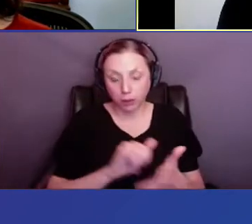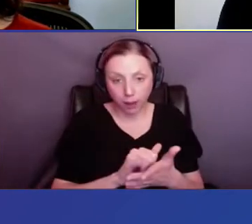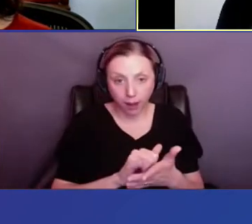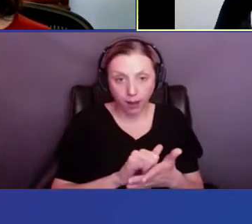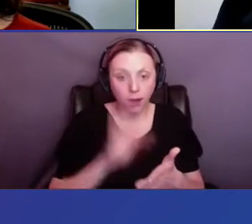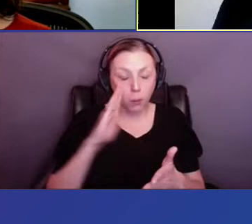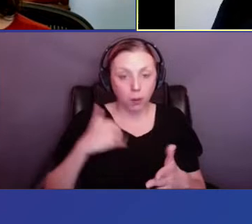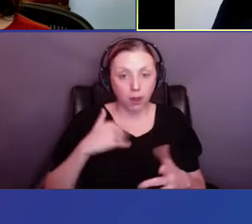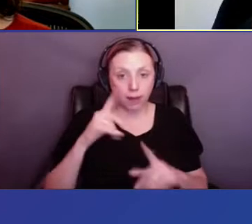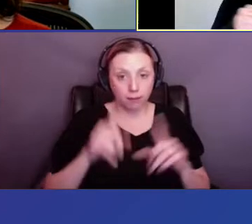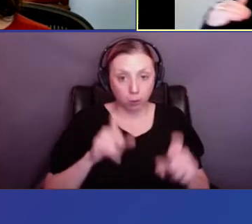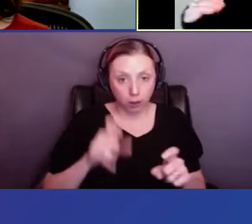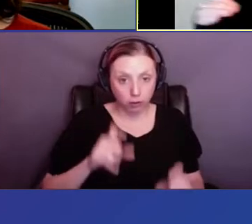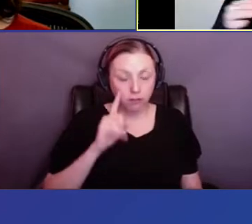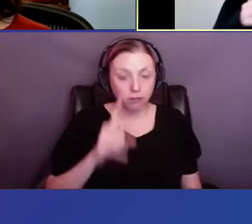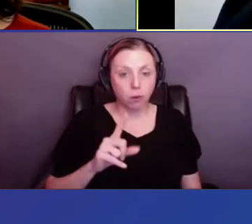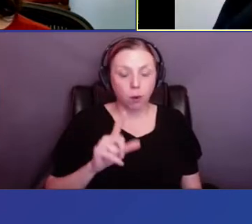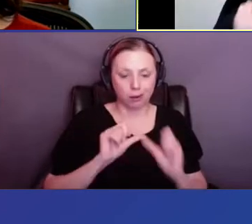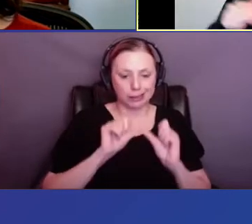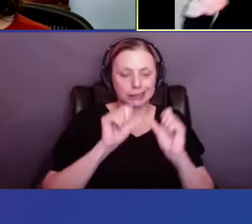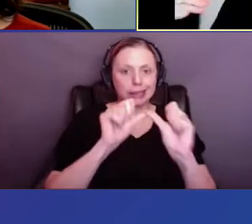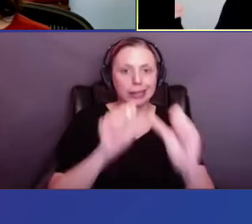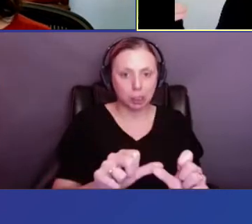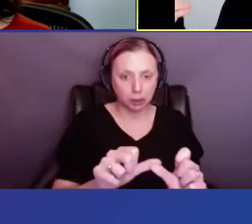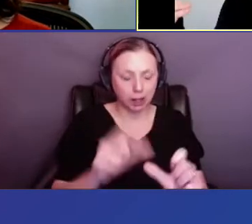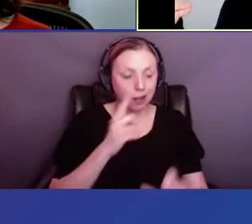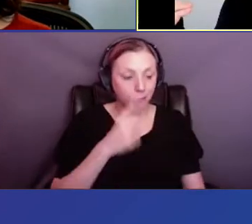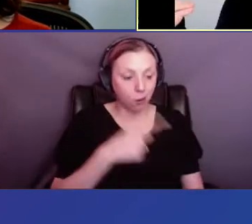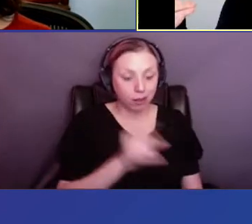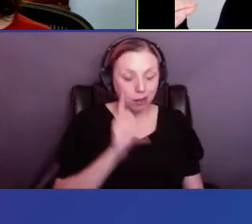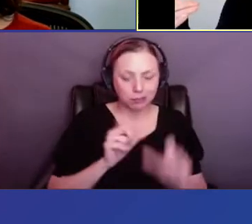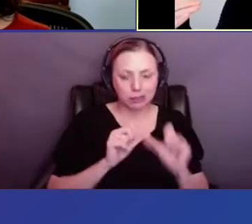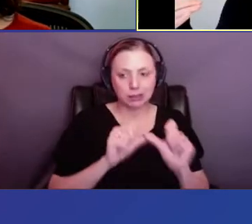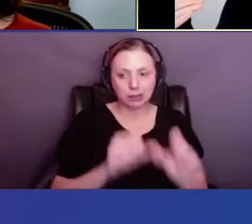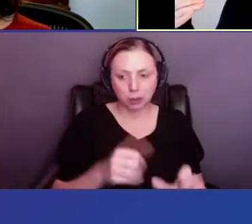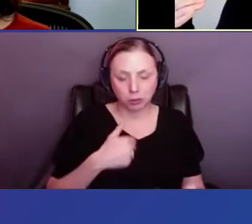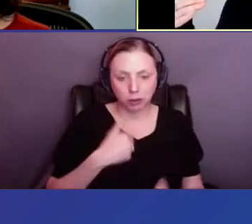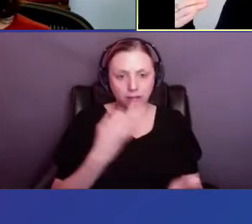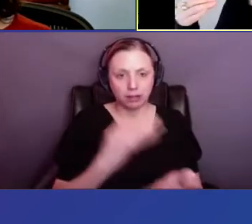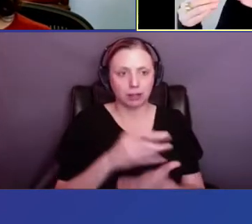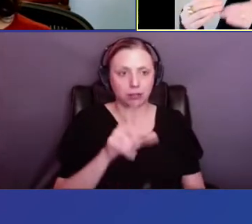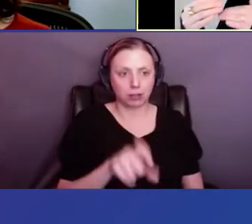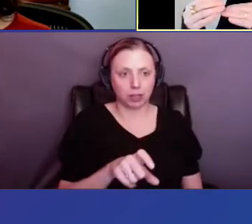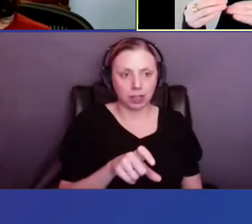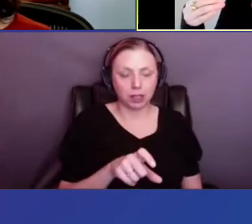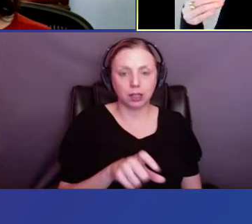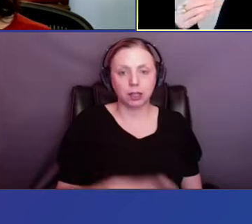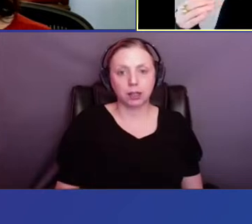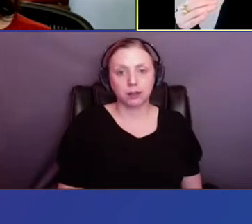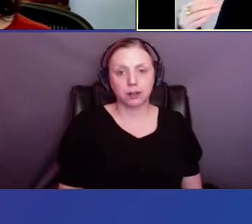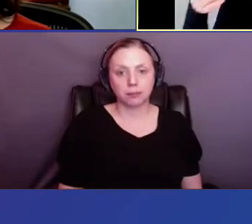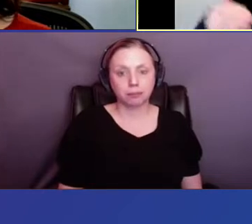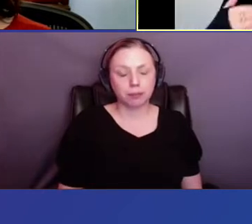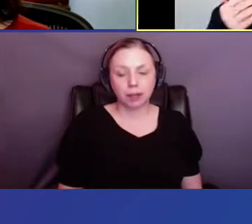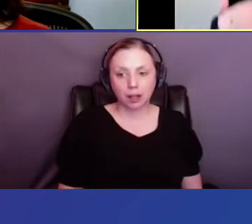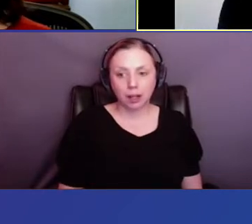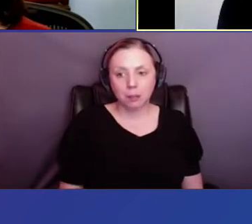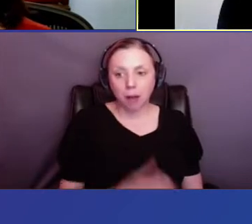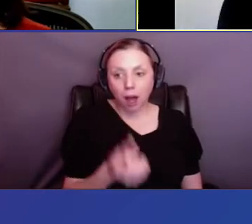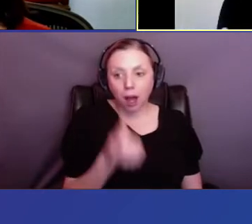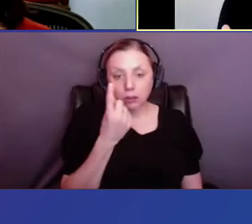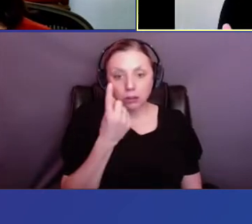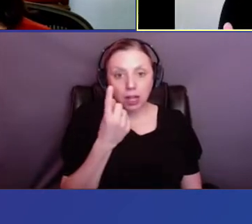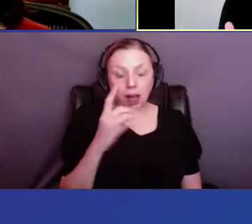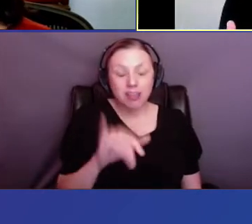question of for them to continue to have financial need. right? But the whole point